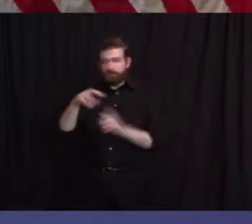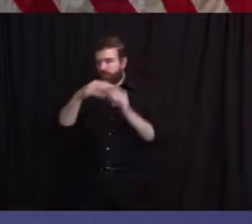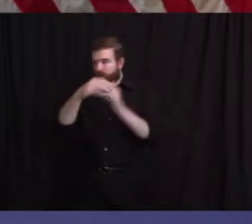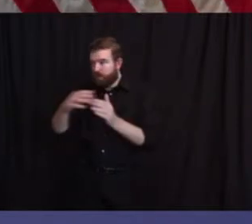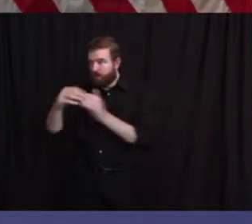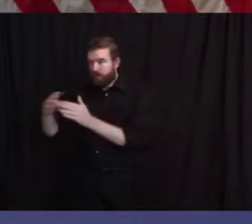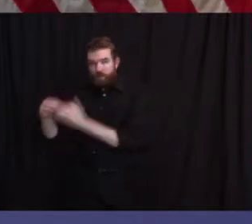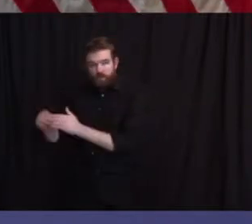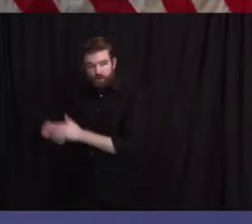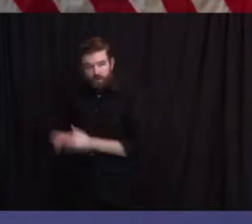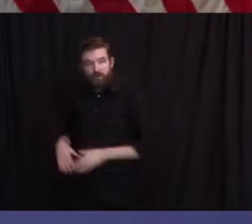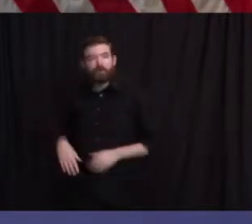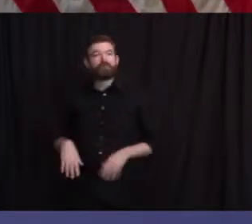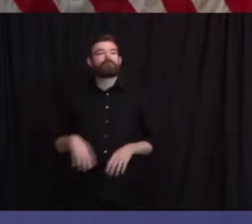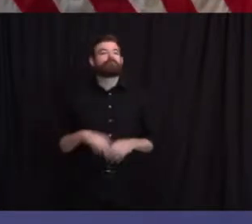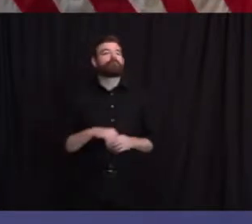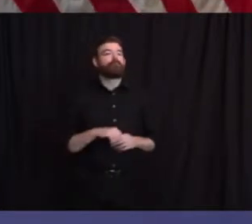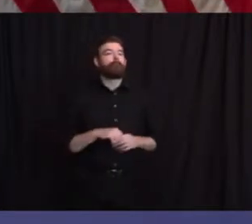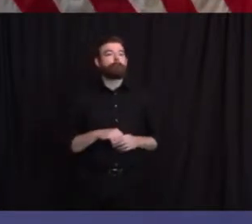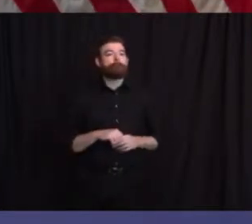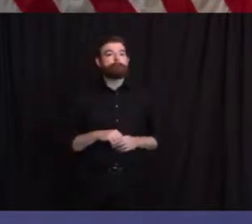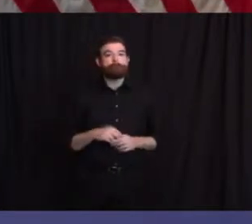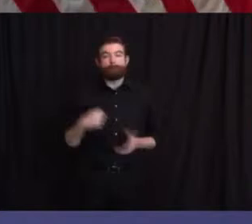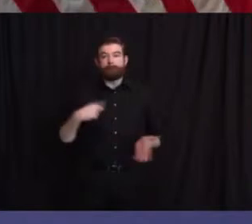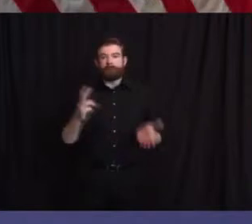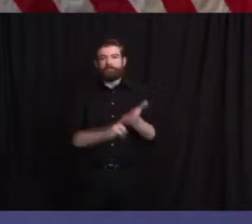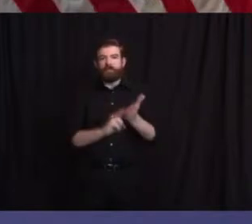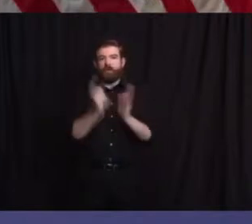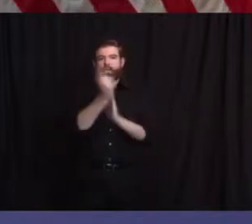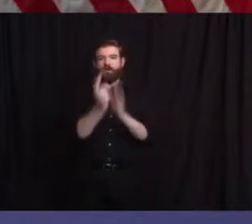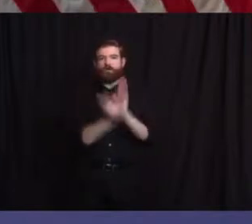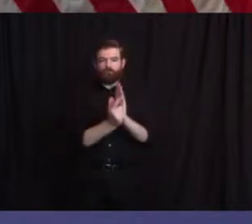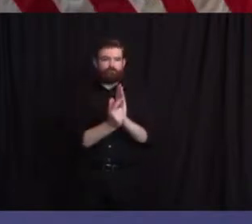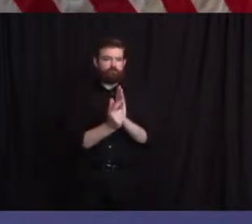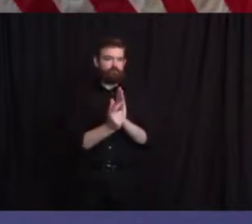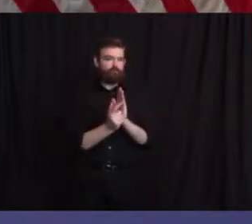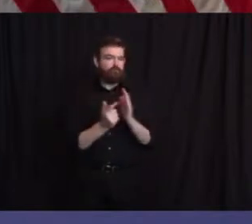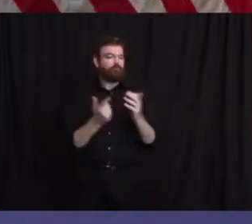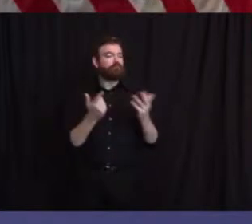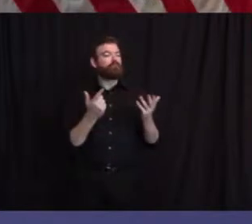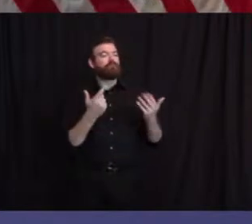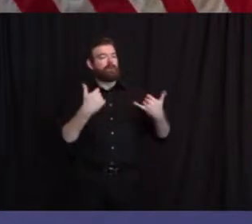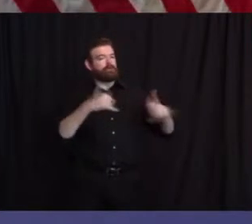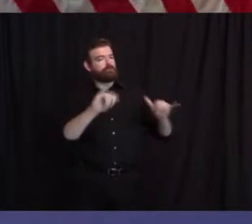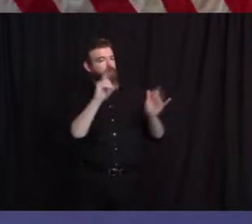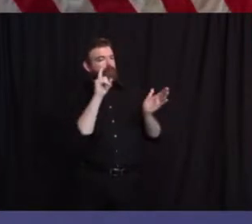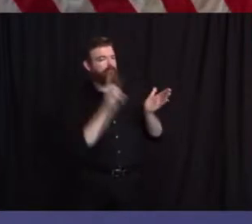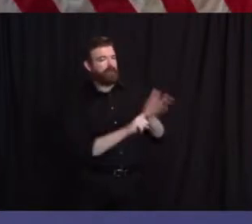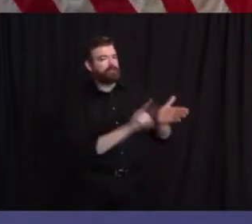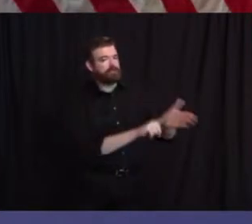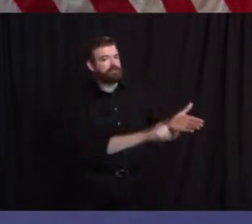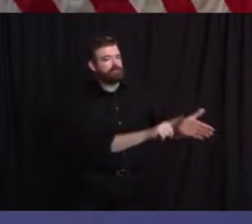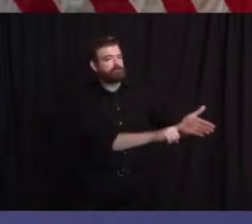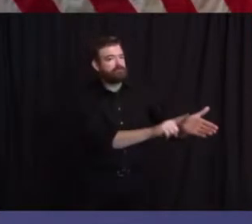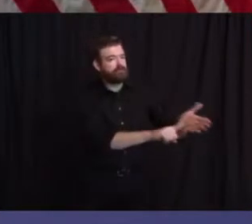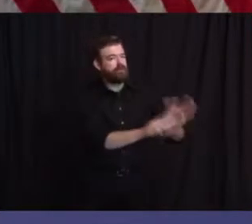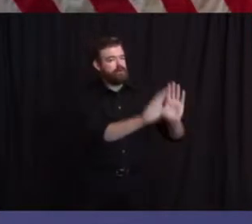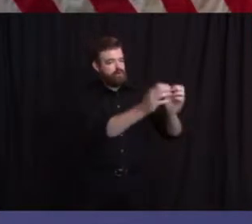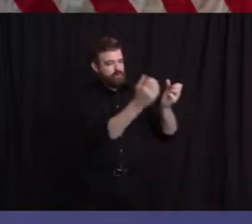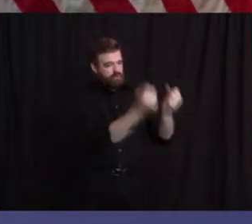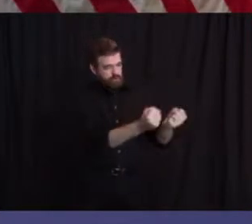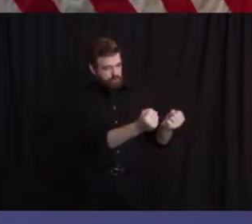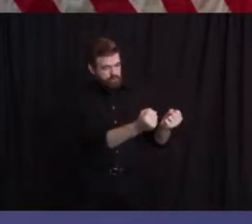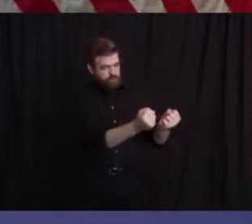an independent process that is underway, and that's the way it should be. Until that process surfaces in some